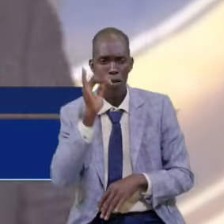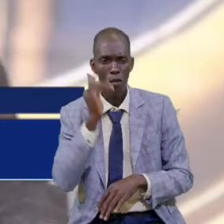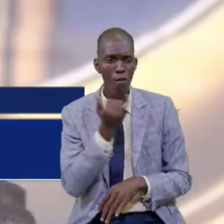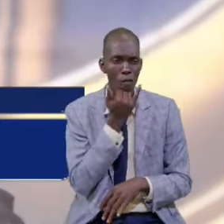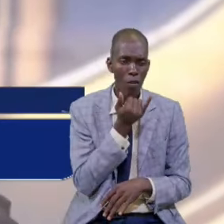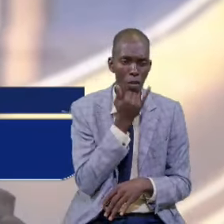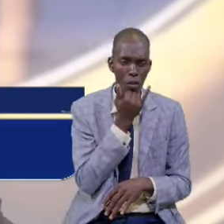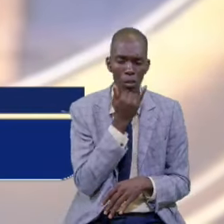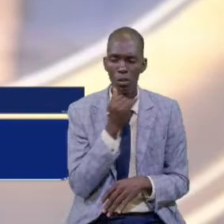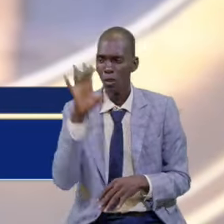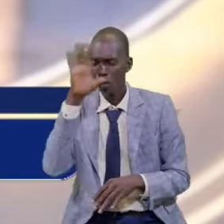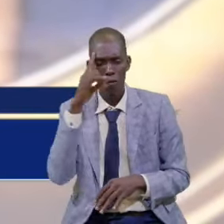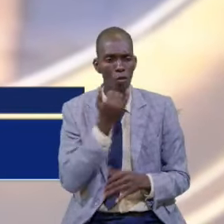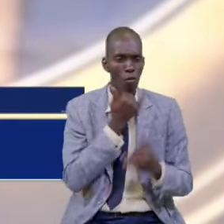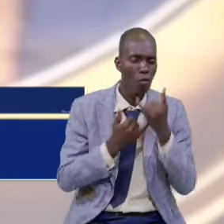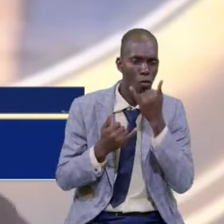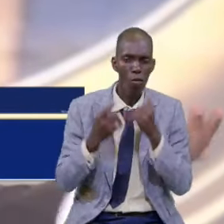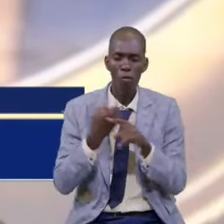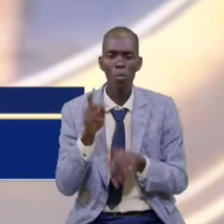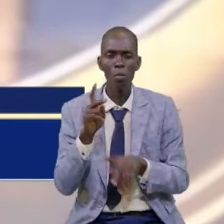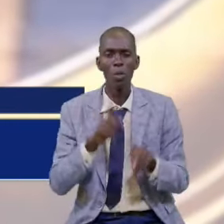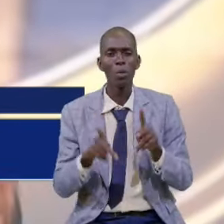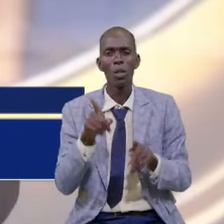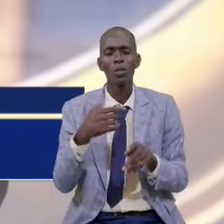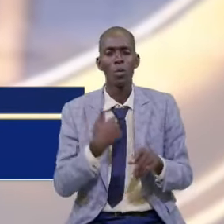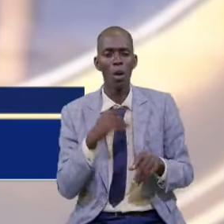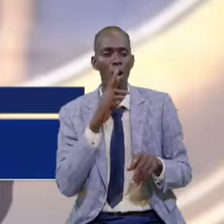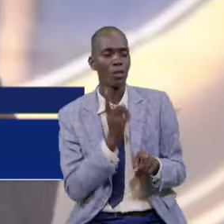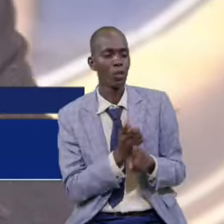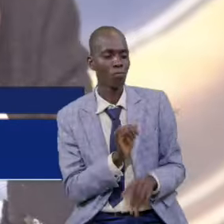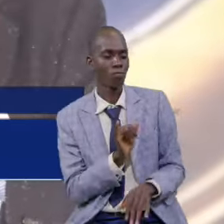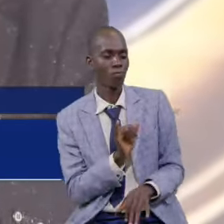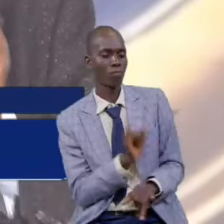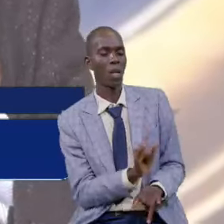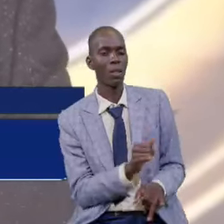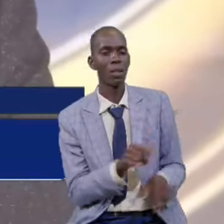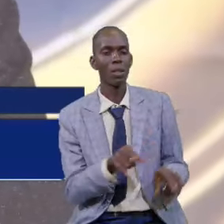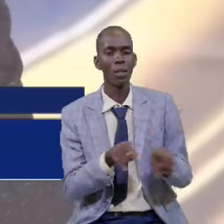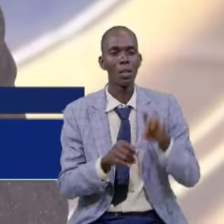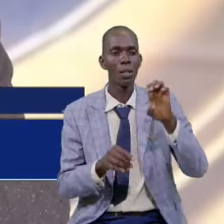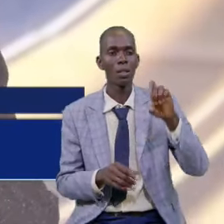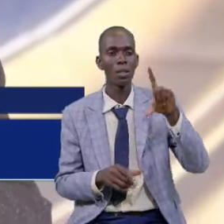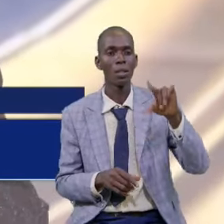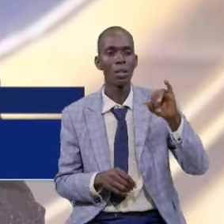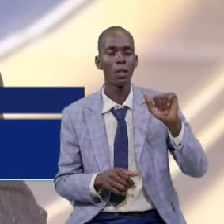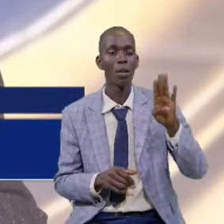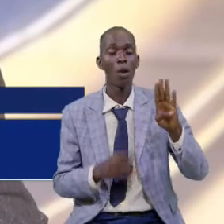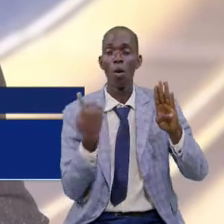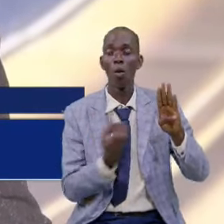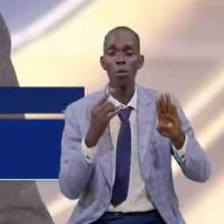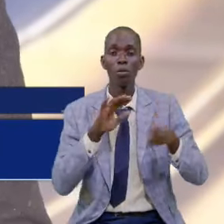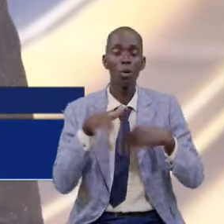that, and you are localized there like Eliab, and all you can see now, Eliab, look